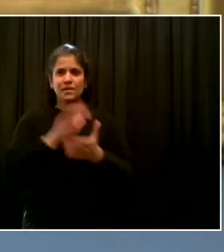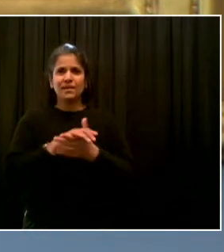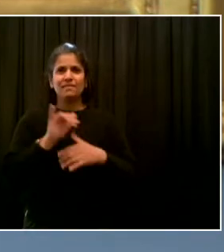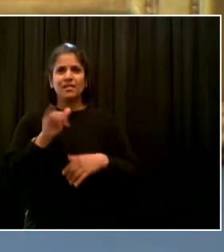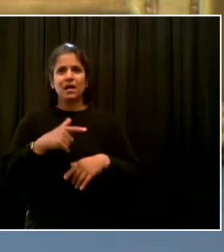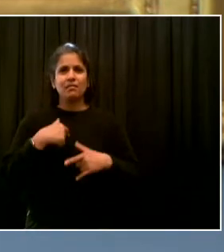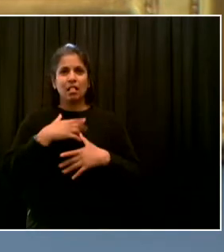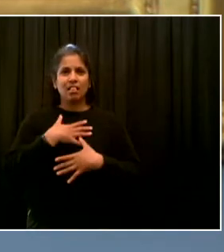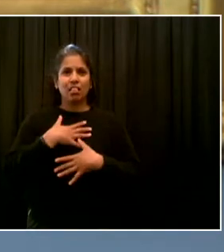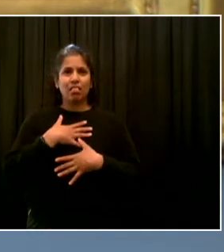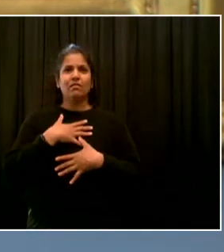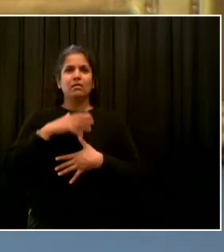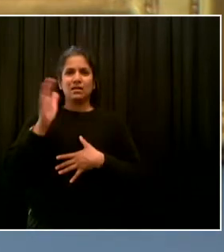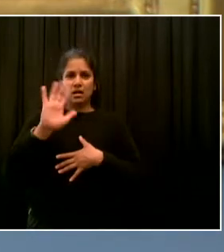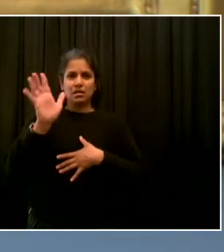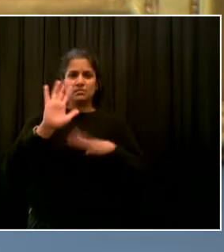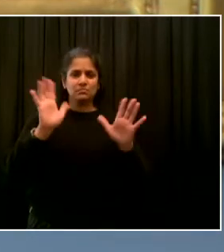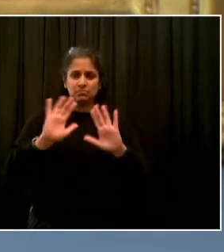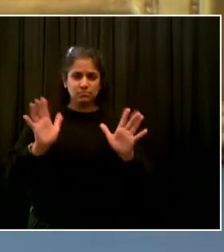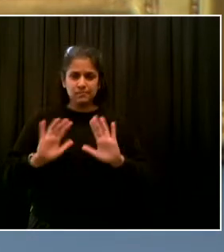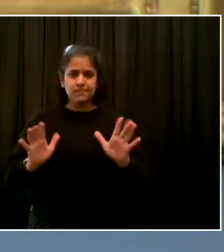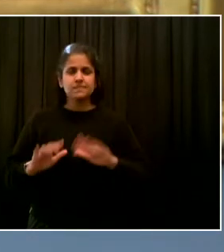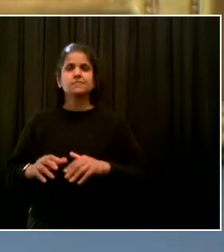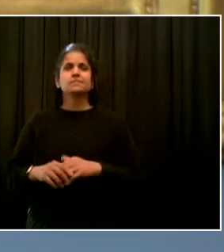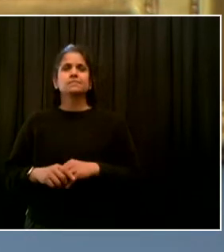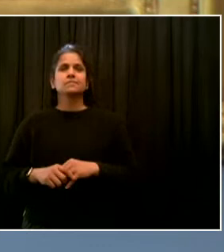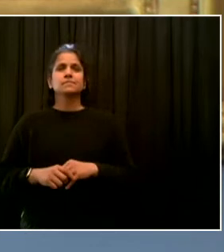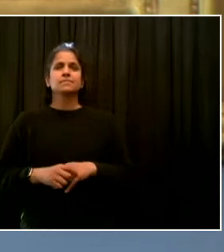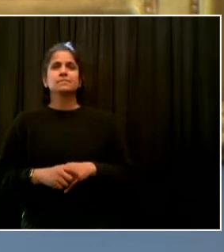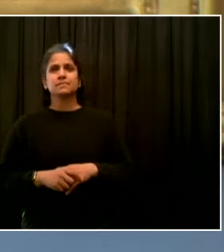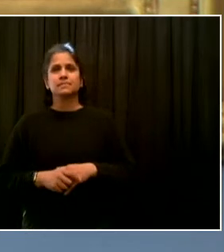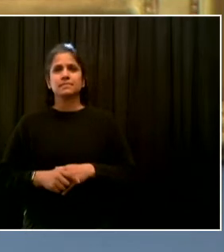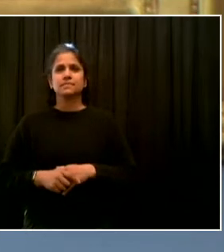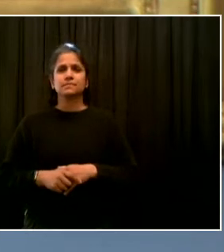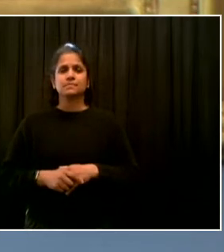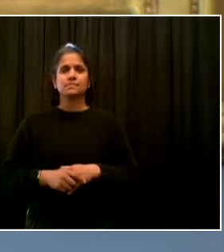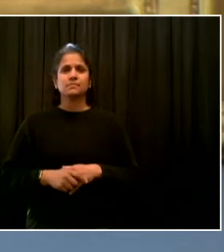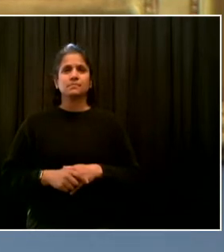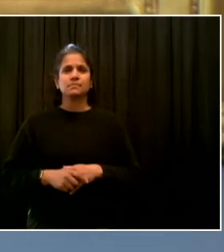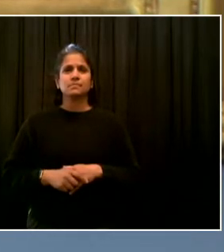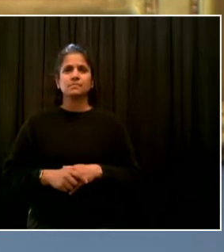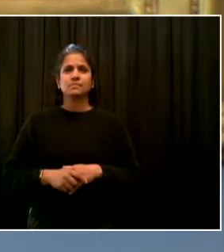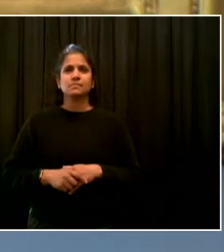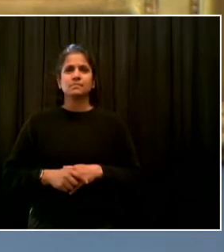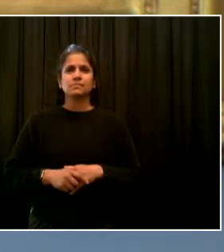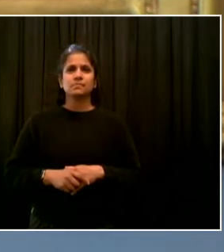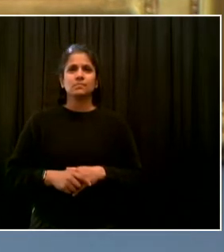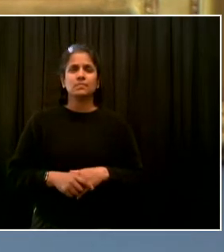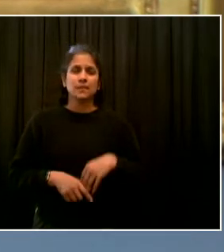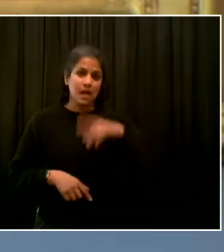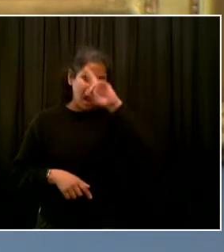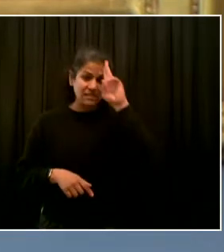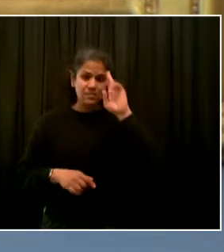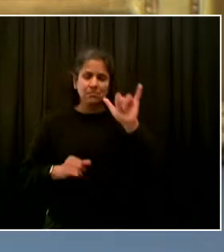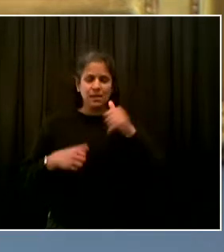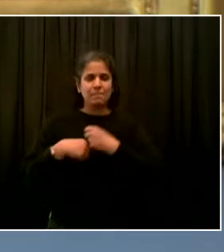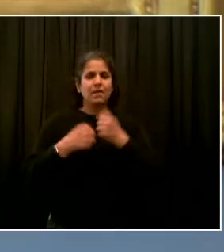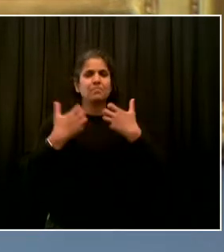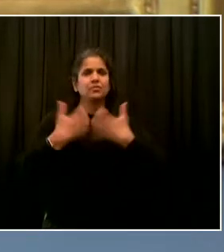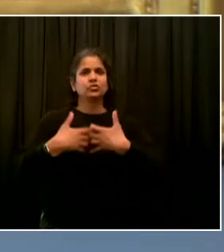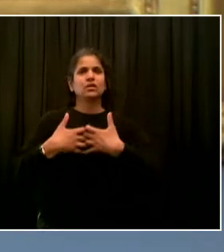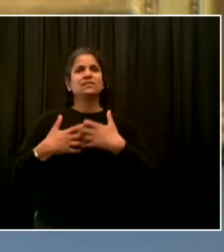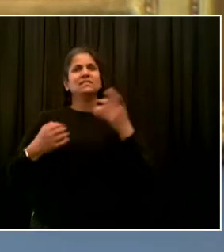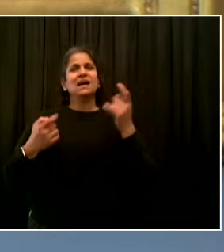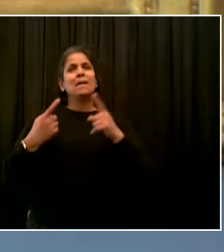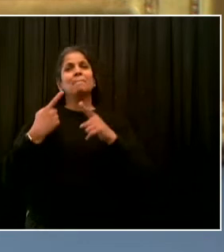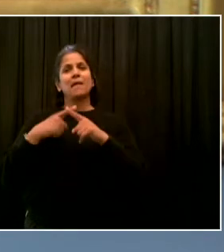you're going to feel as though you're losing your breath, that you're going to be hospitalized on a ventilator. I just really think modern science did an amazing job,